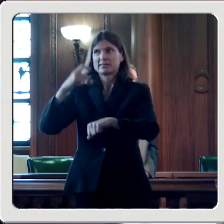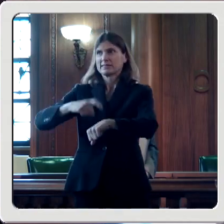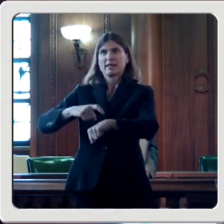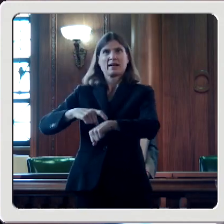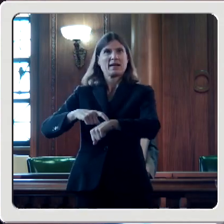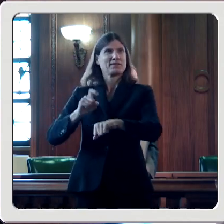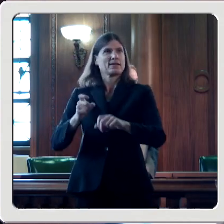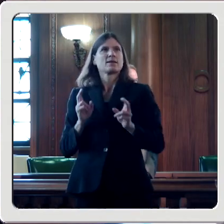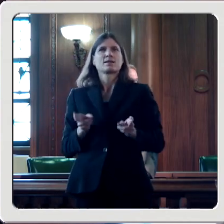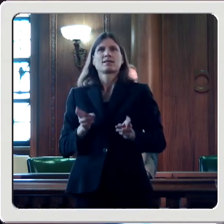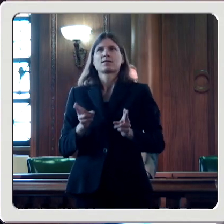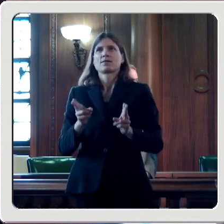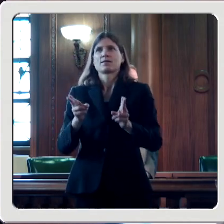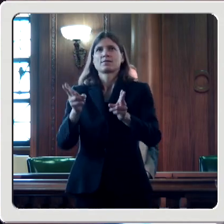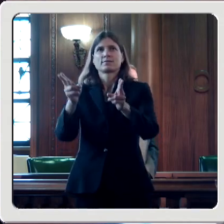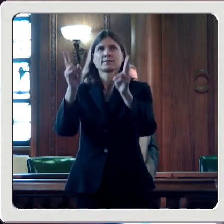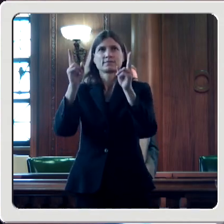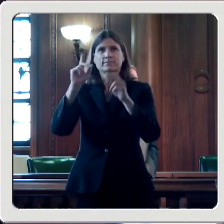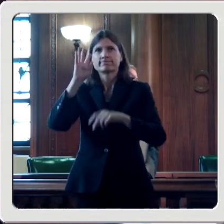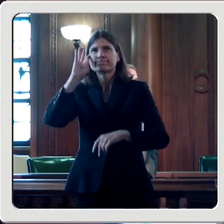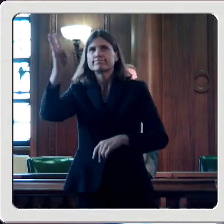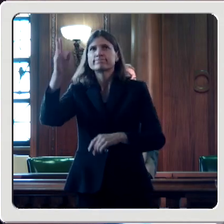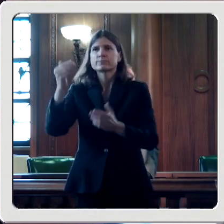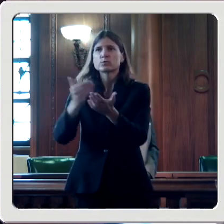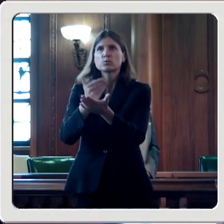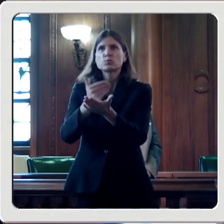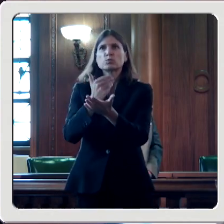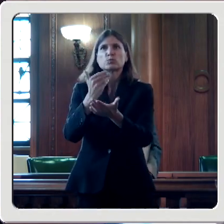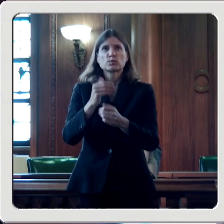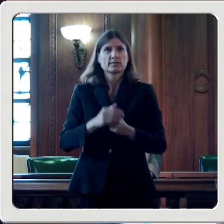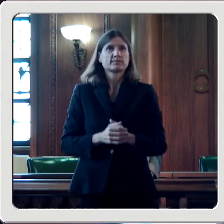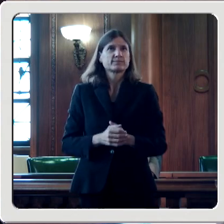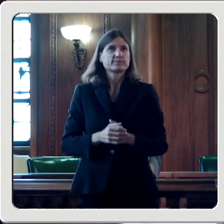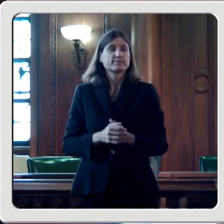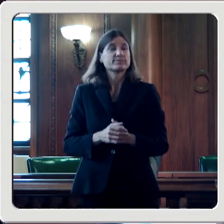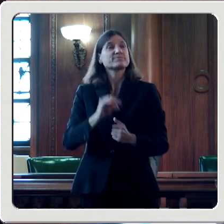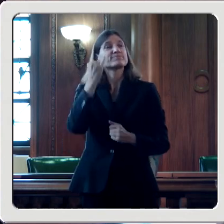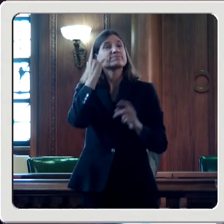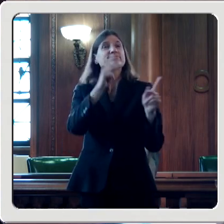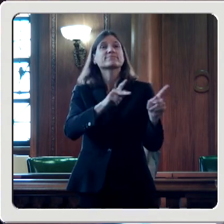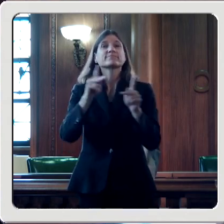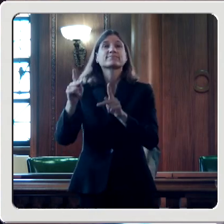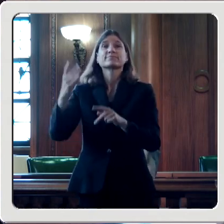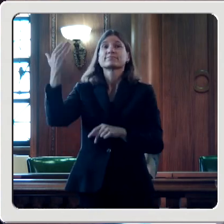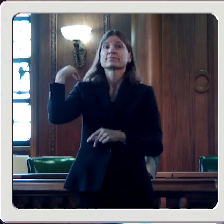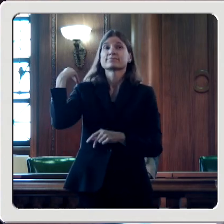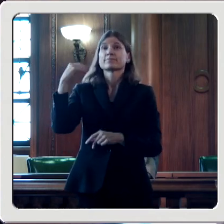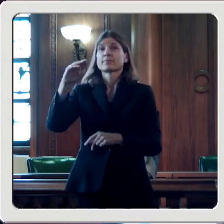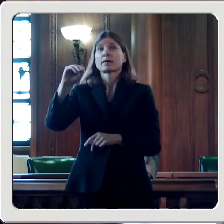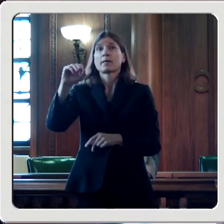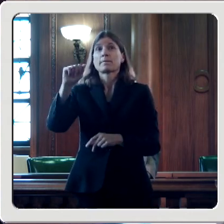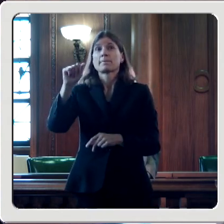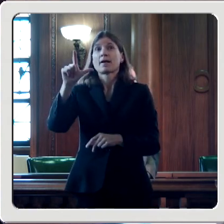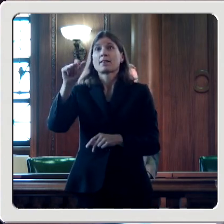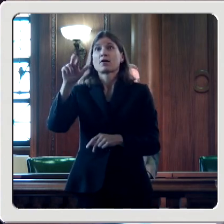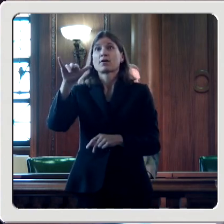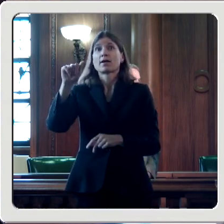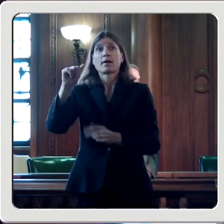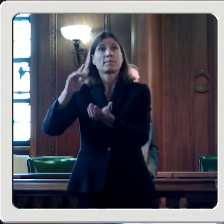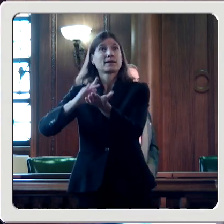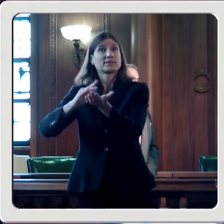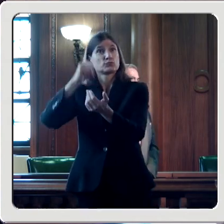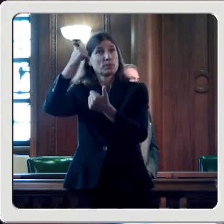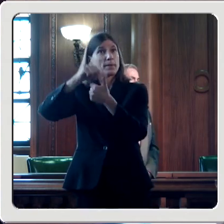granted EUA, and then subsequently it was rescinded or revoked in June. And right now, remdesivir is also available through